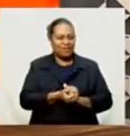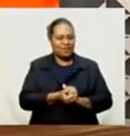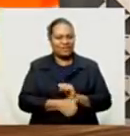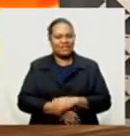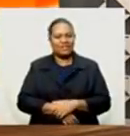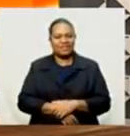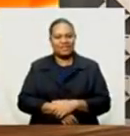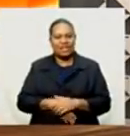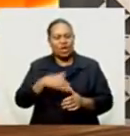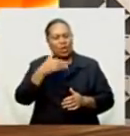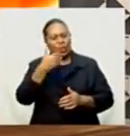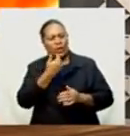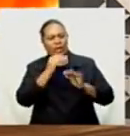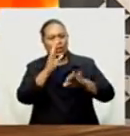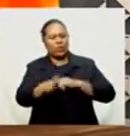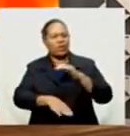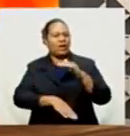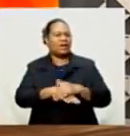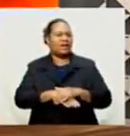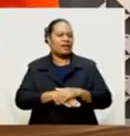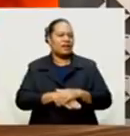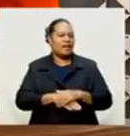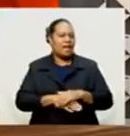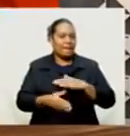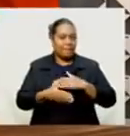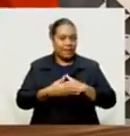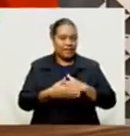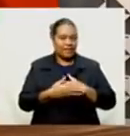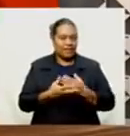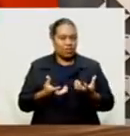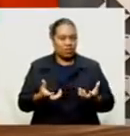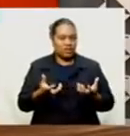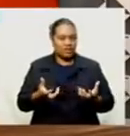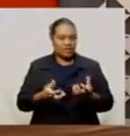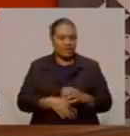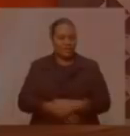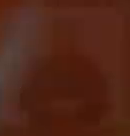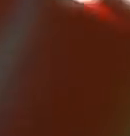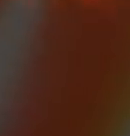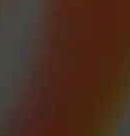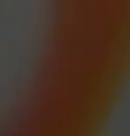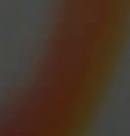up in Weird and Wonderful, a pet that cooks. Find out more after the break.